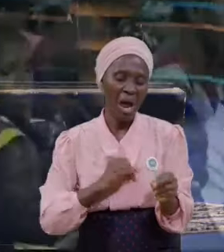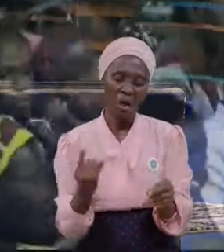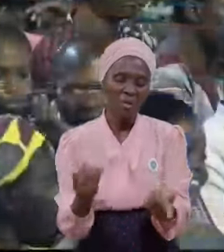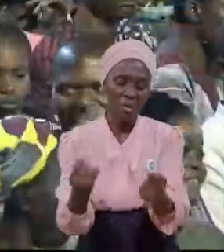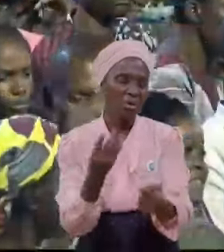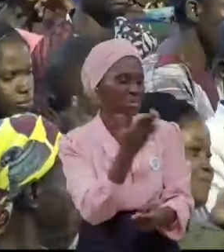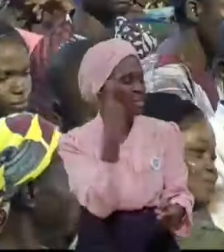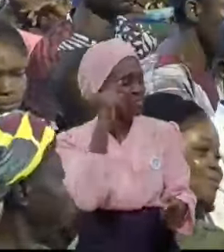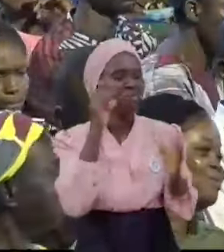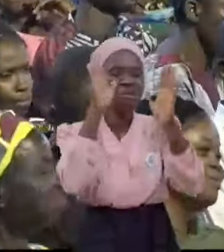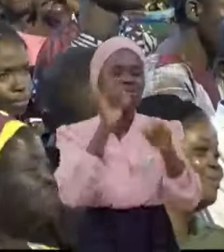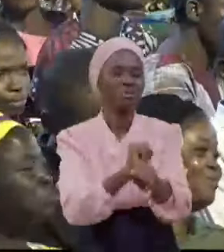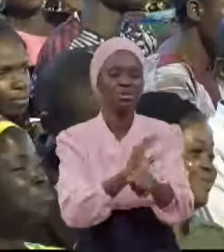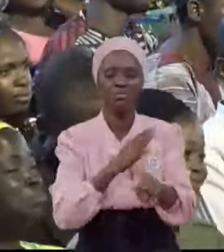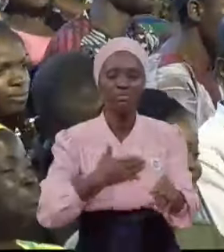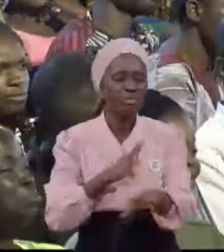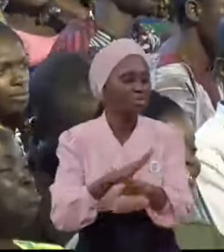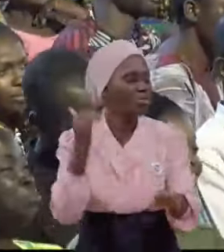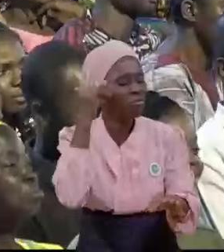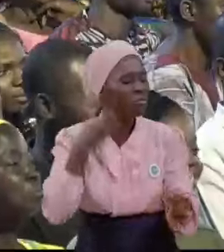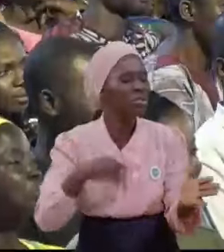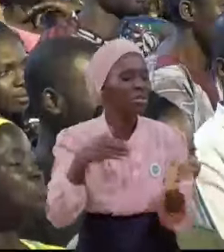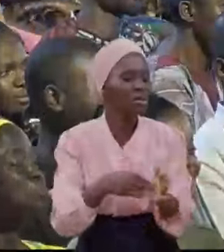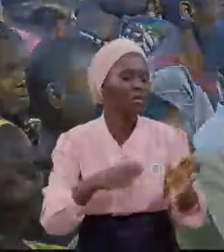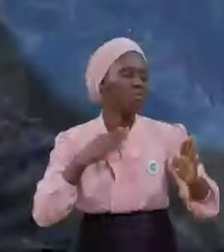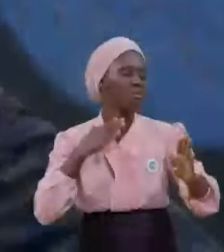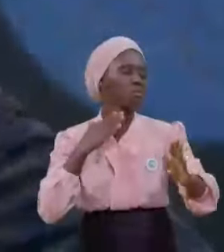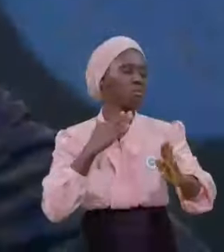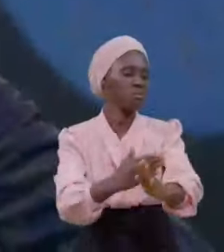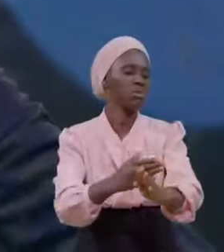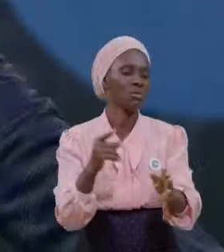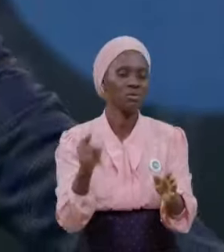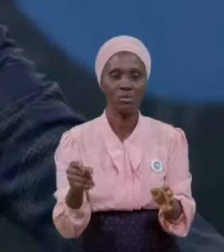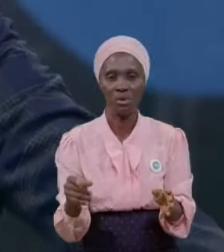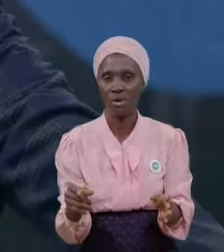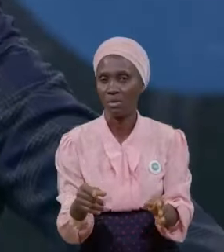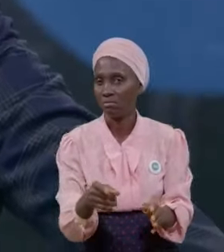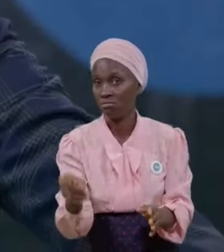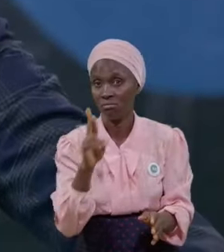those people, those are not actual Christians. Those are bread and butter,